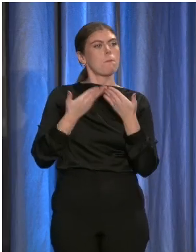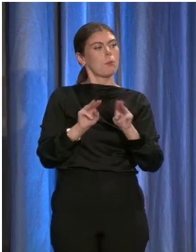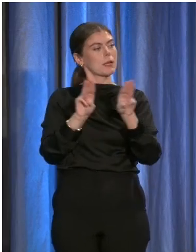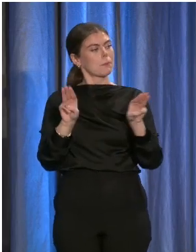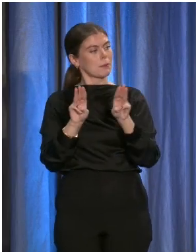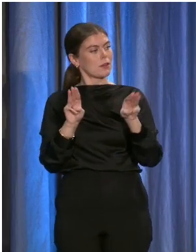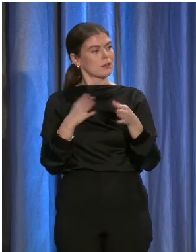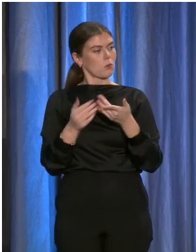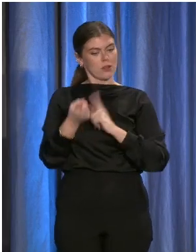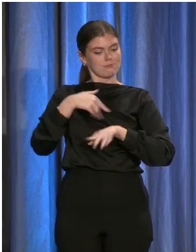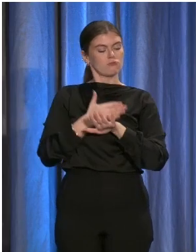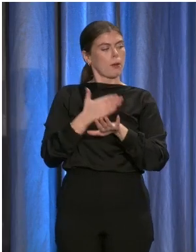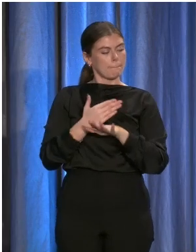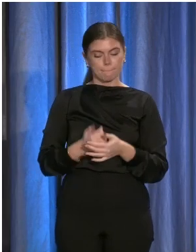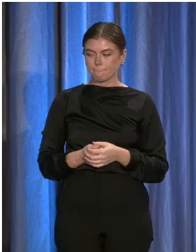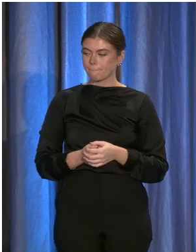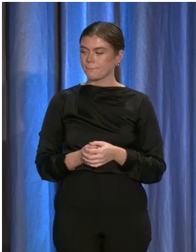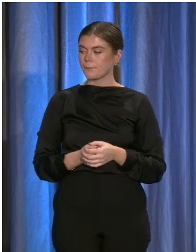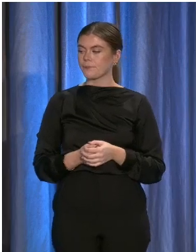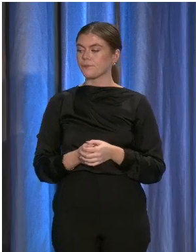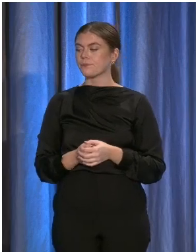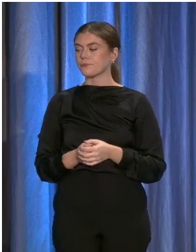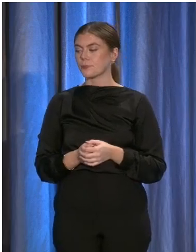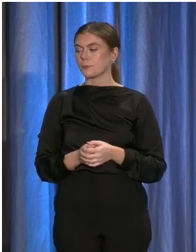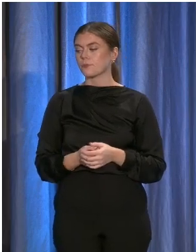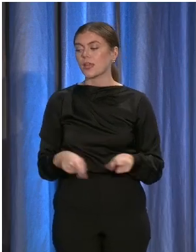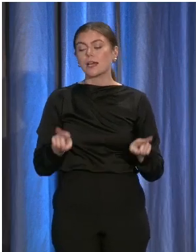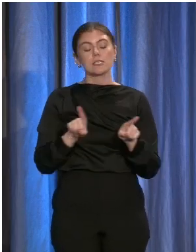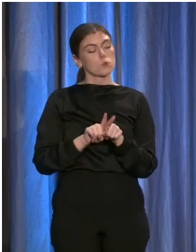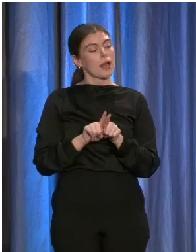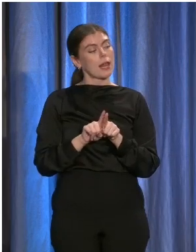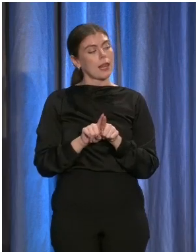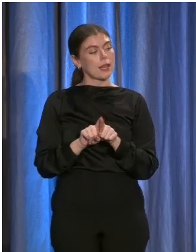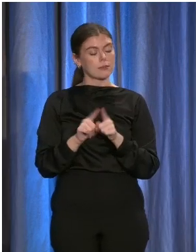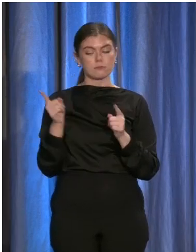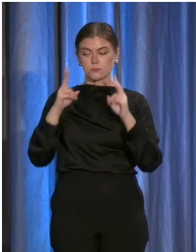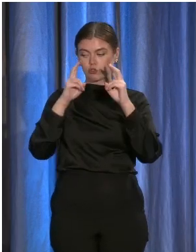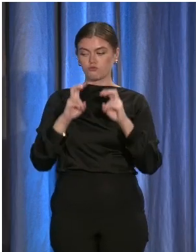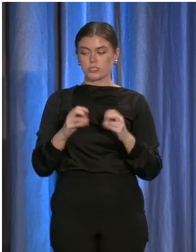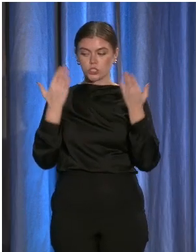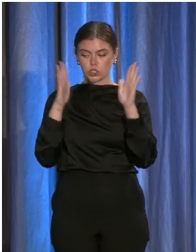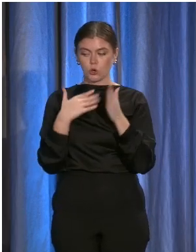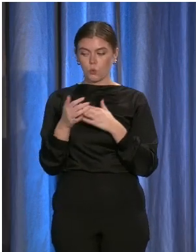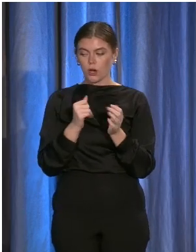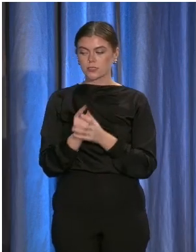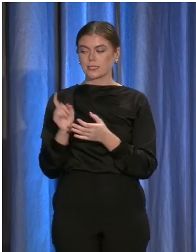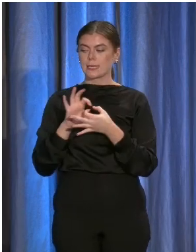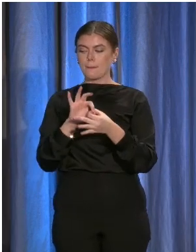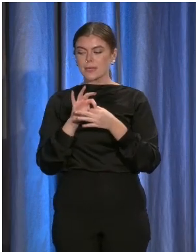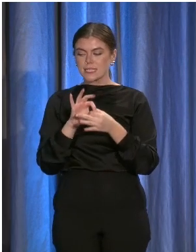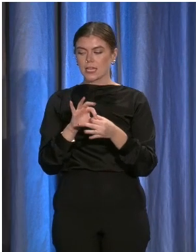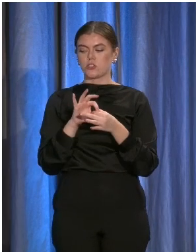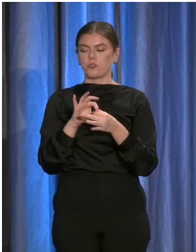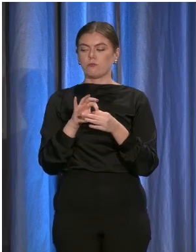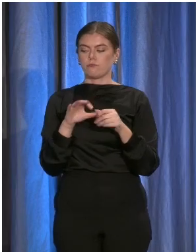their role was. We also saw in the data as a mediator of sentiment, frustration